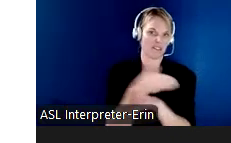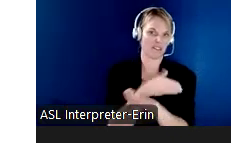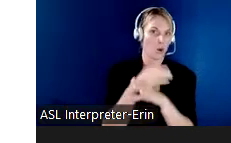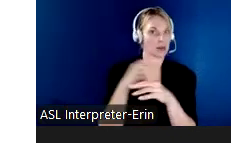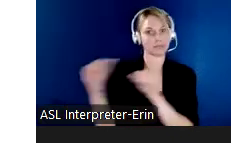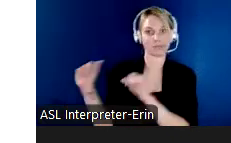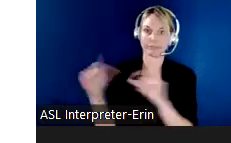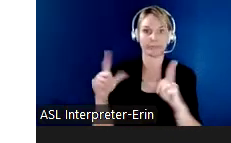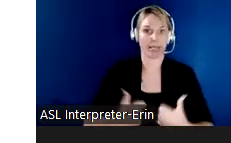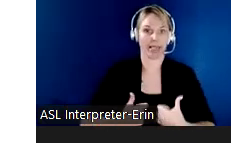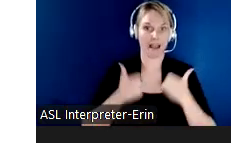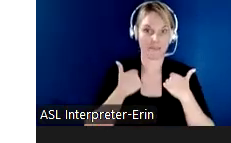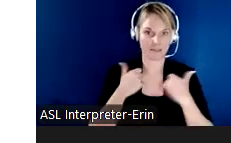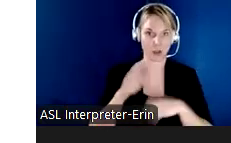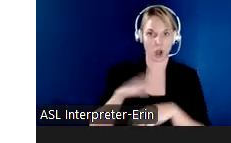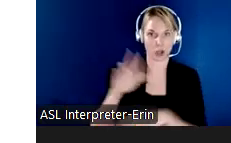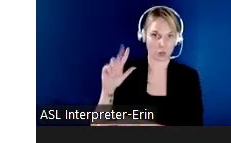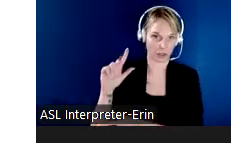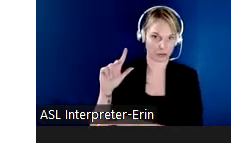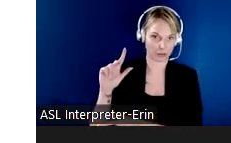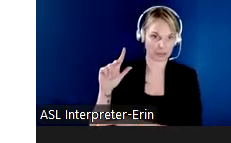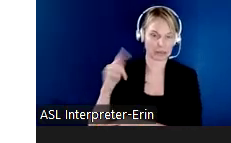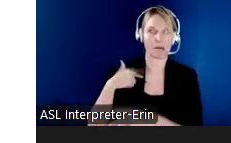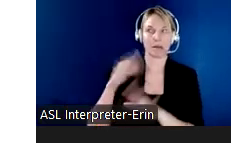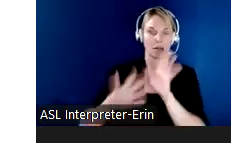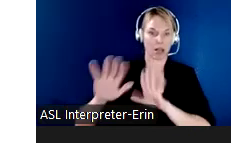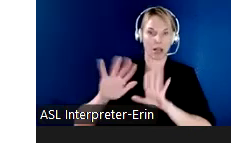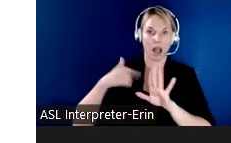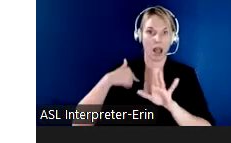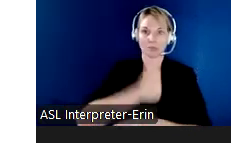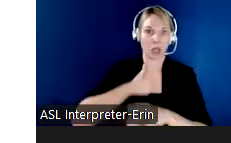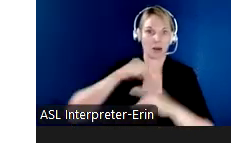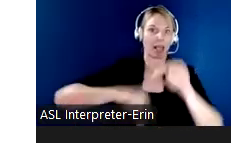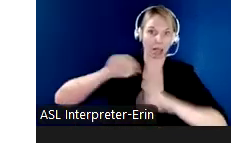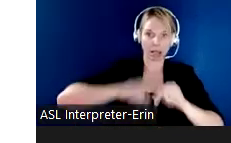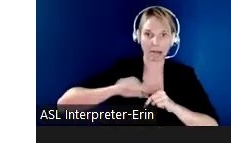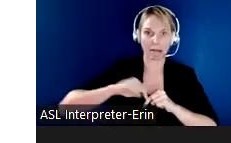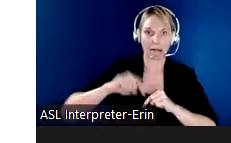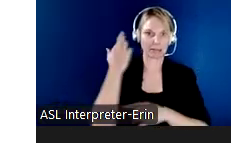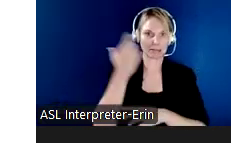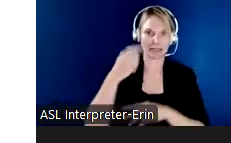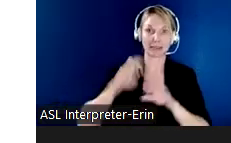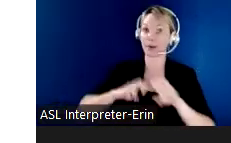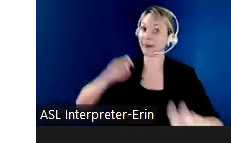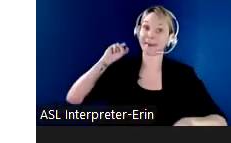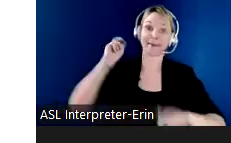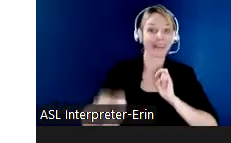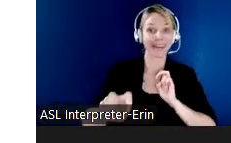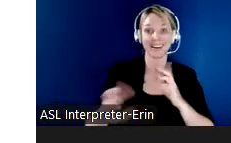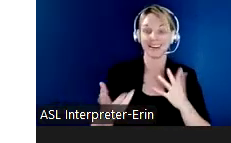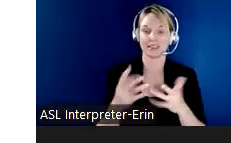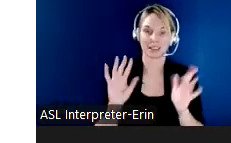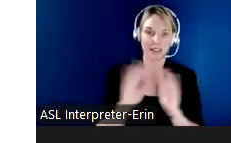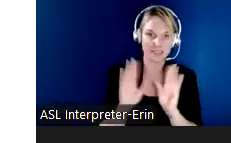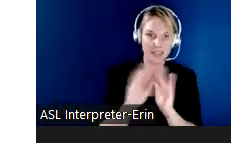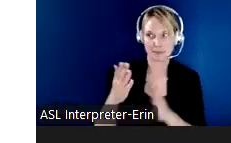you know what? I'm going to pause just for a second. I realize I kind of jumped right into the presentation. Just want to clarify too that my